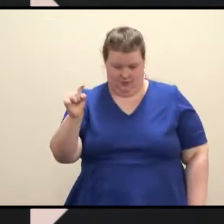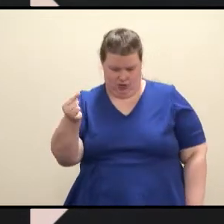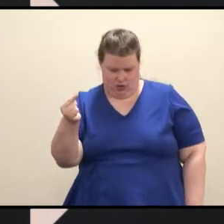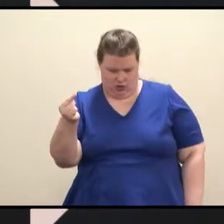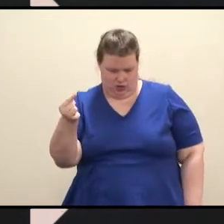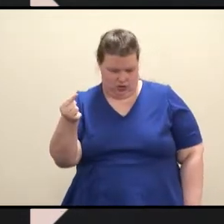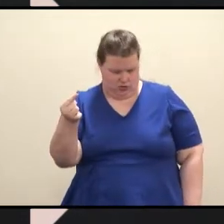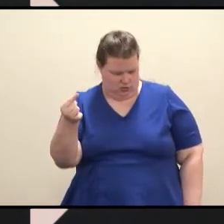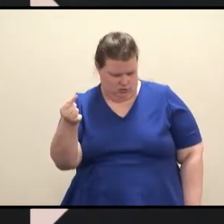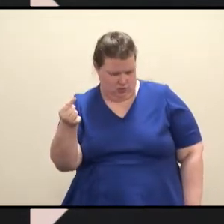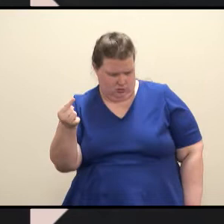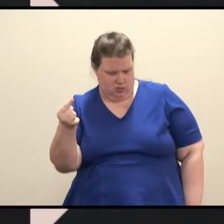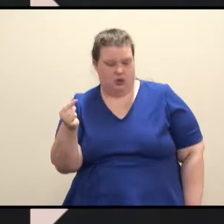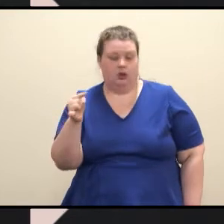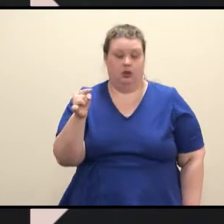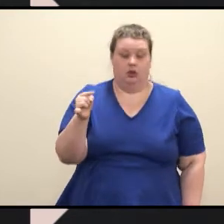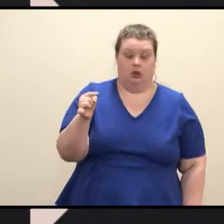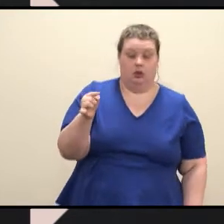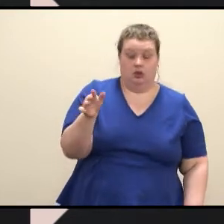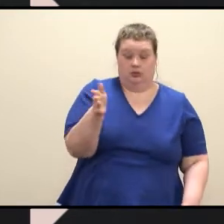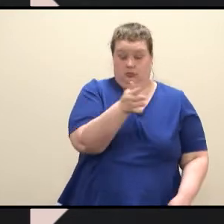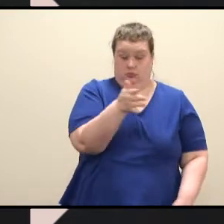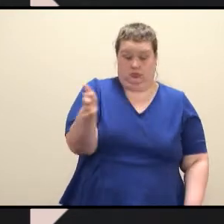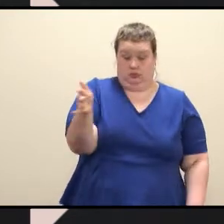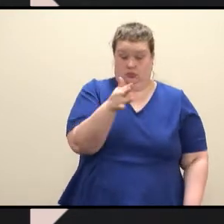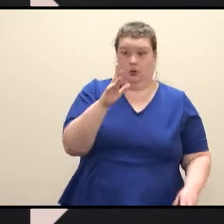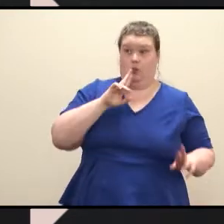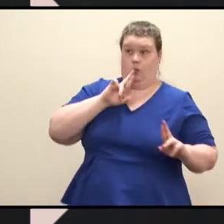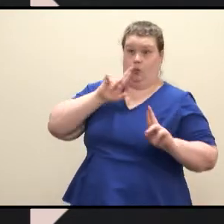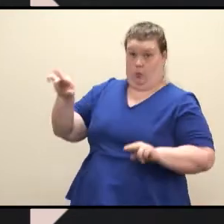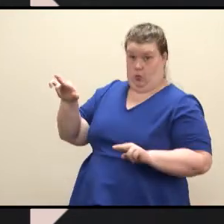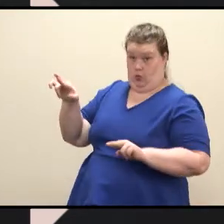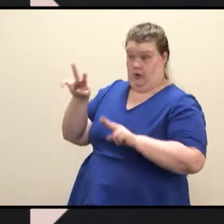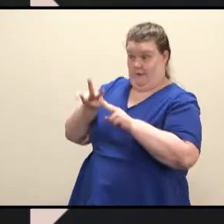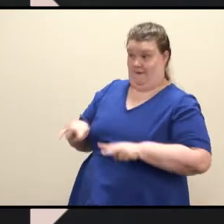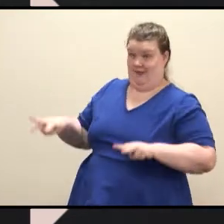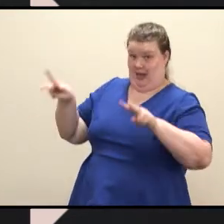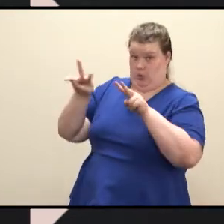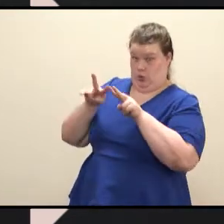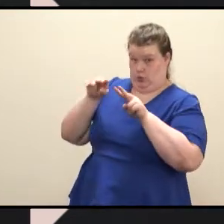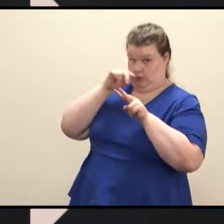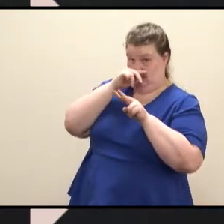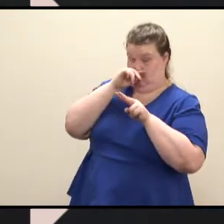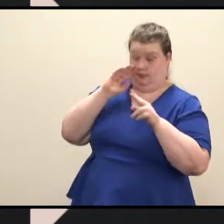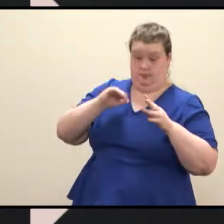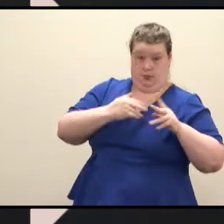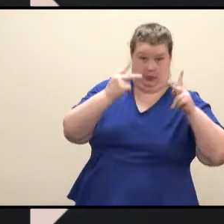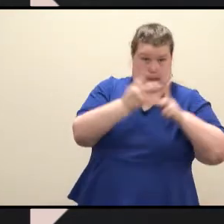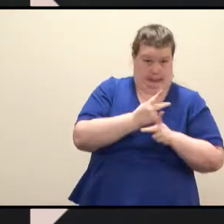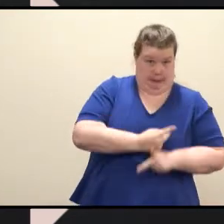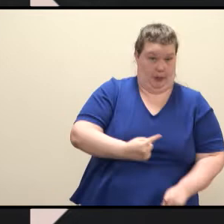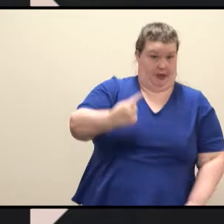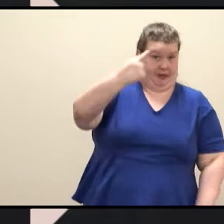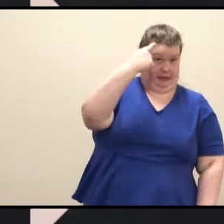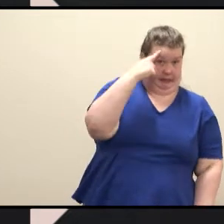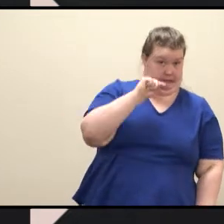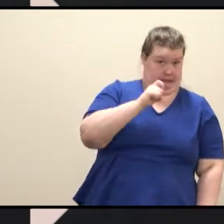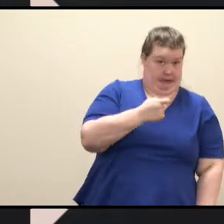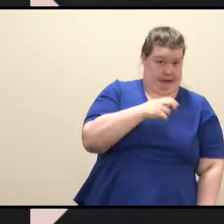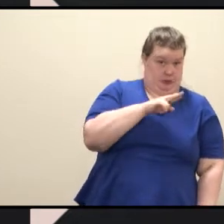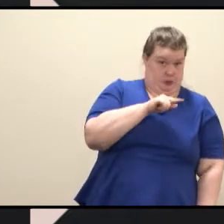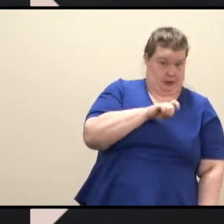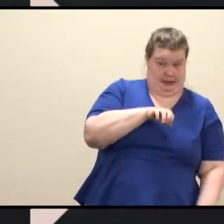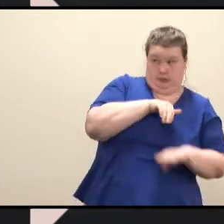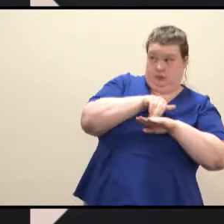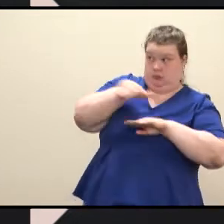1st, for us to report the appraised values. Then we send our calculation of what we think our tax rate is. They